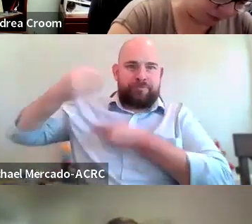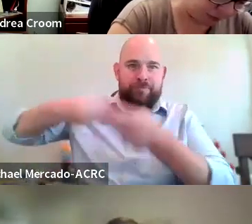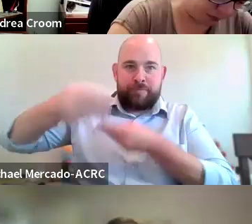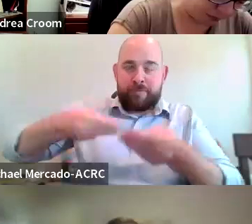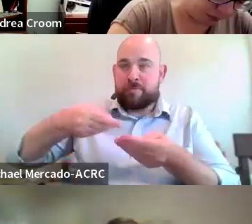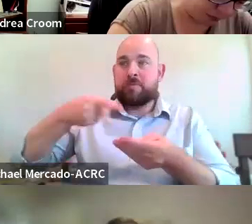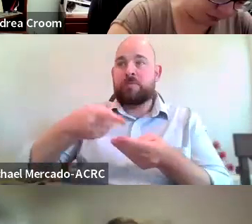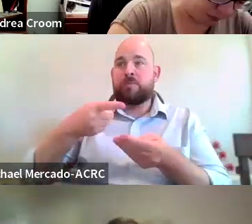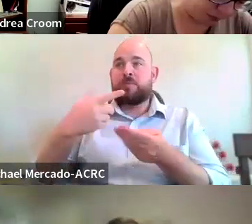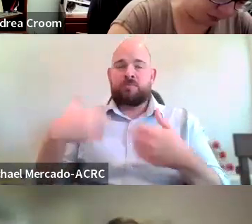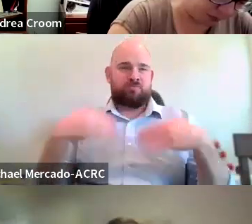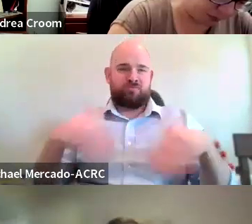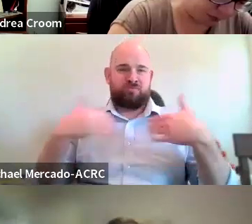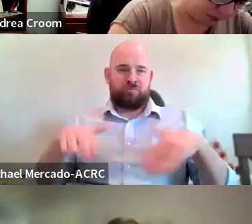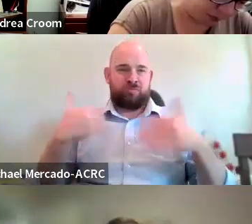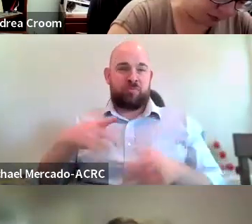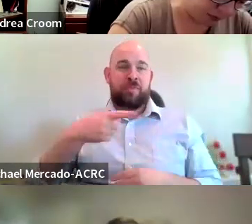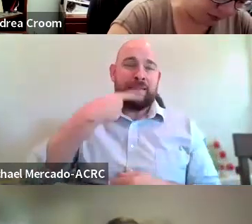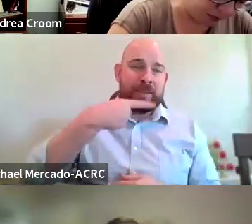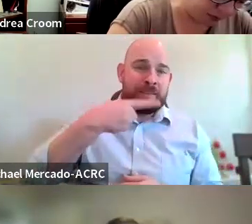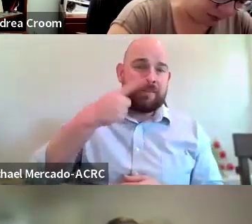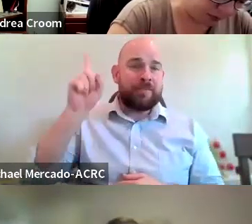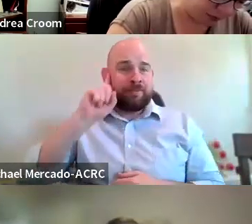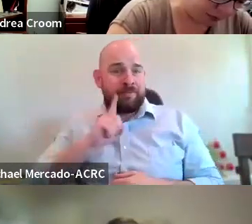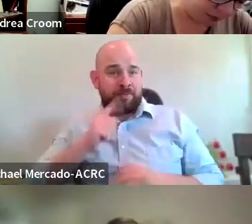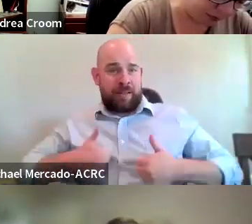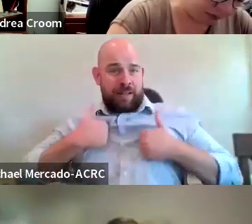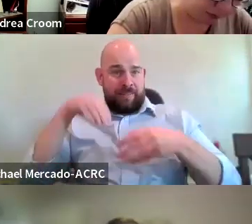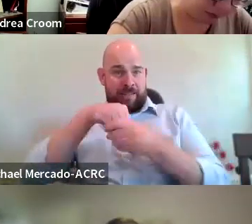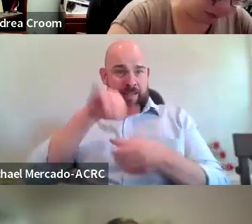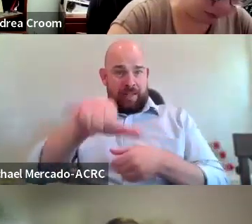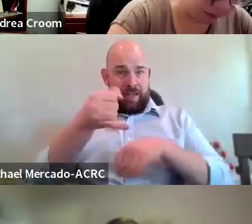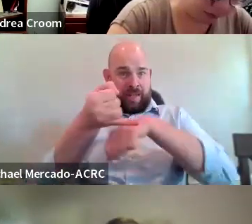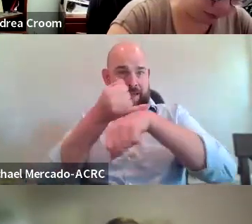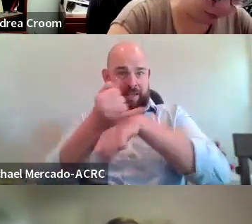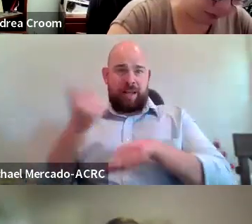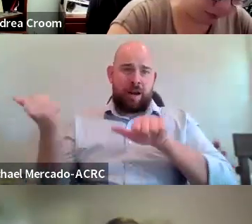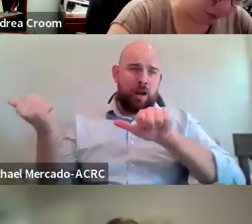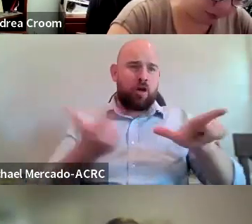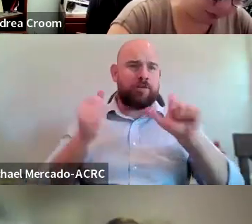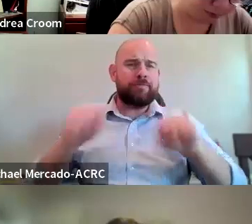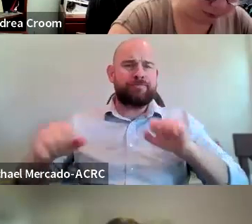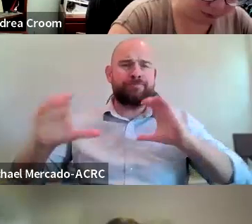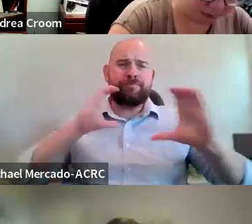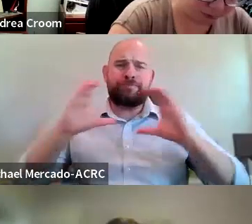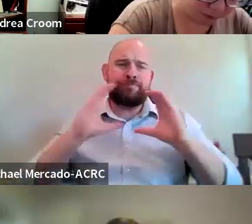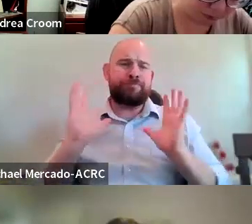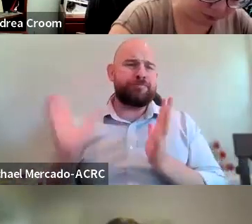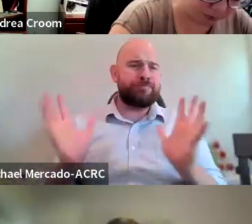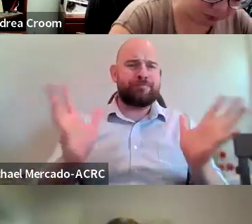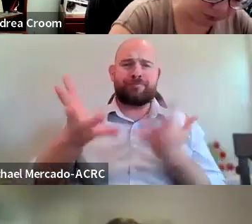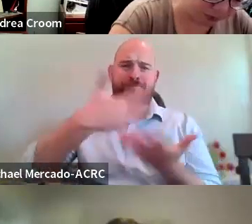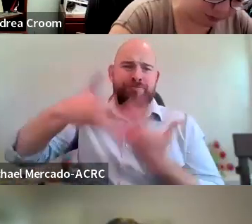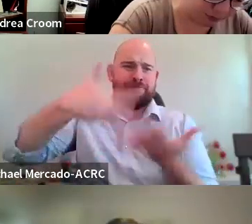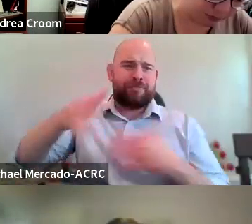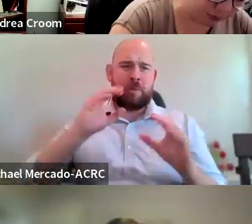of 25 people that were hereditarily deaf. Whether they were hearing or deaf that lived on that island, every